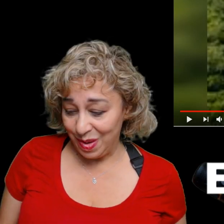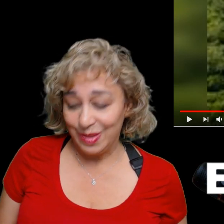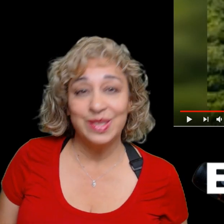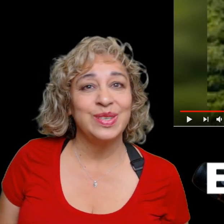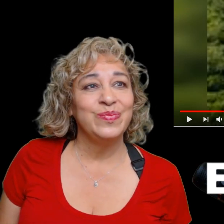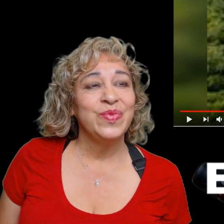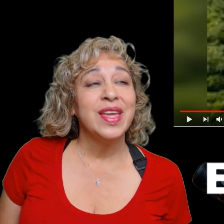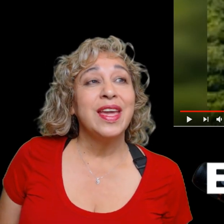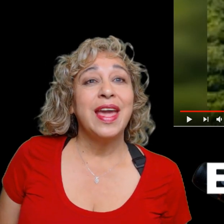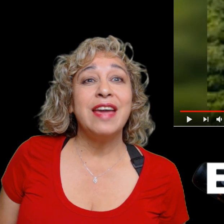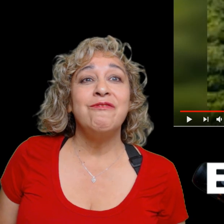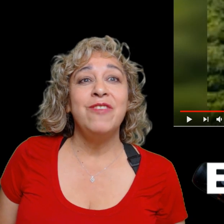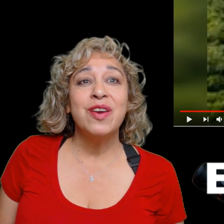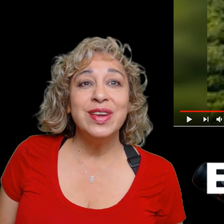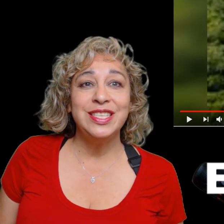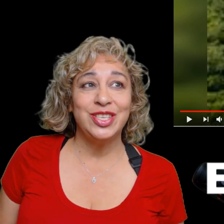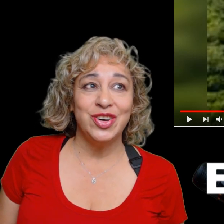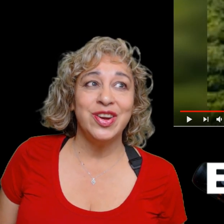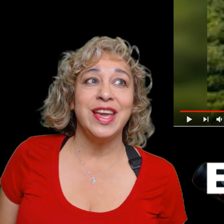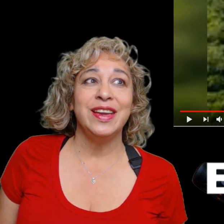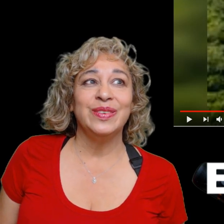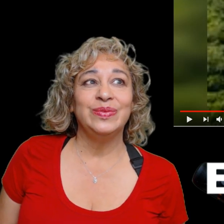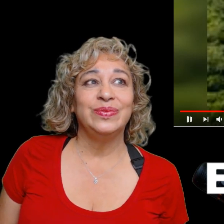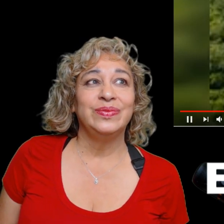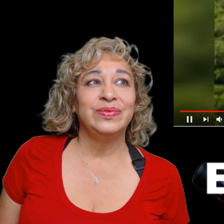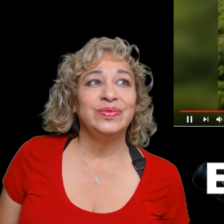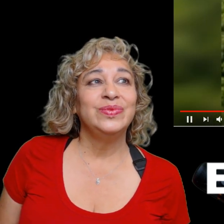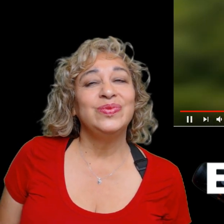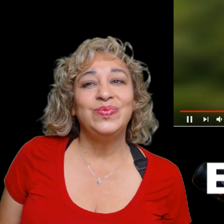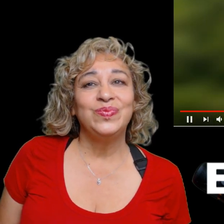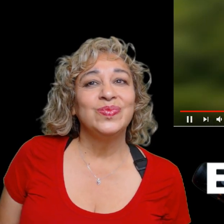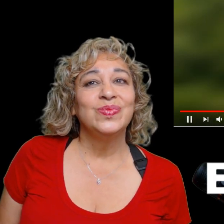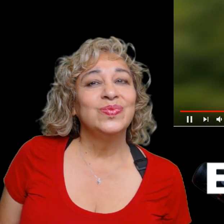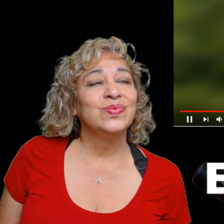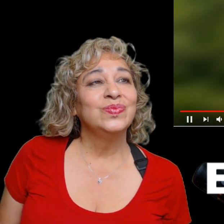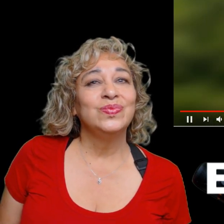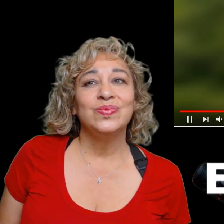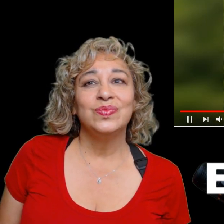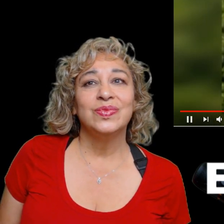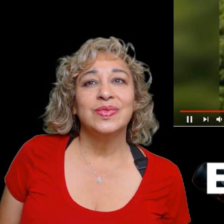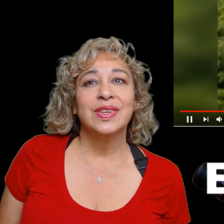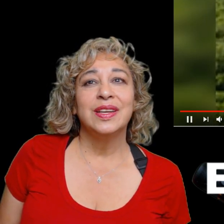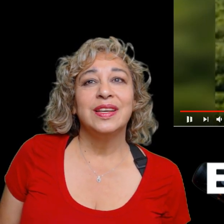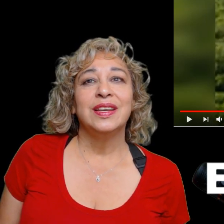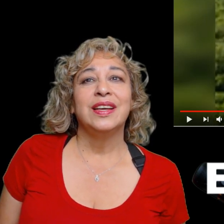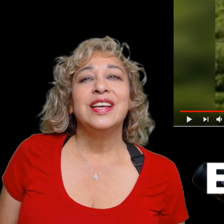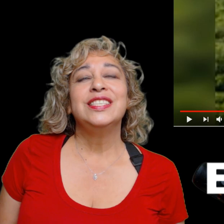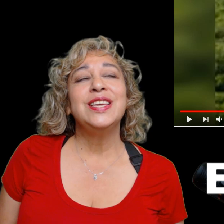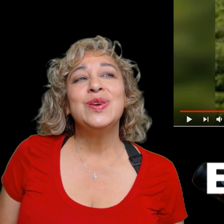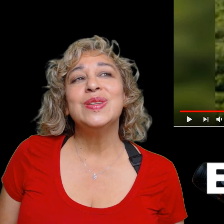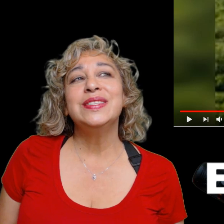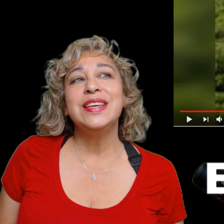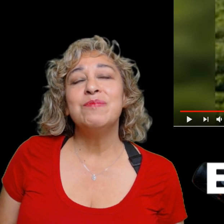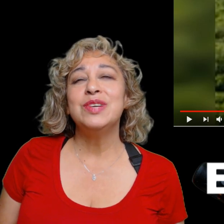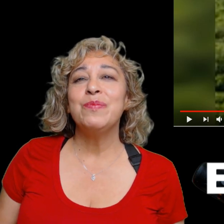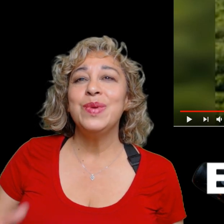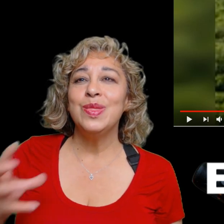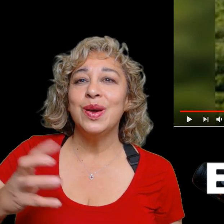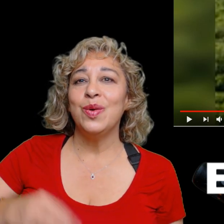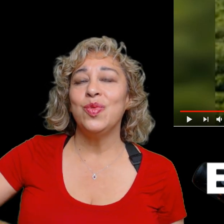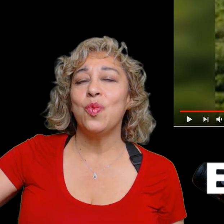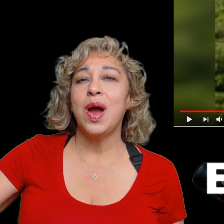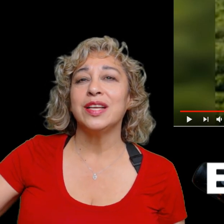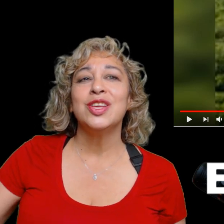being built and very sturdy. la comunidad. Por eso, señor presidente, estamos muy See, you can see them